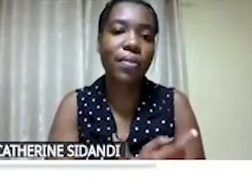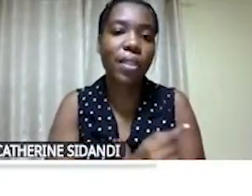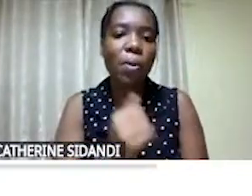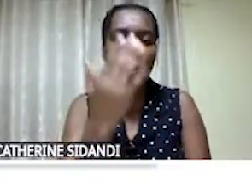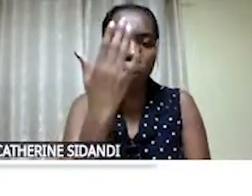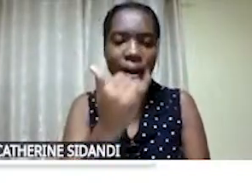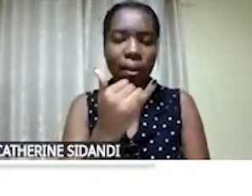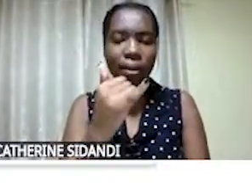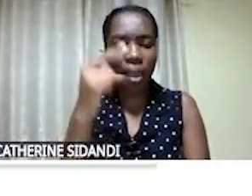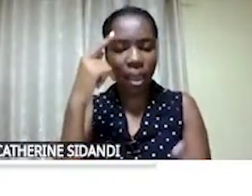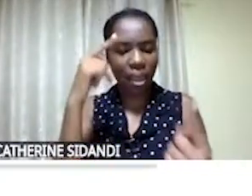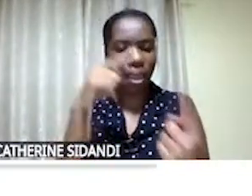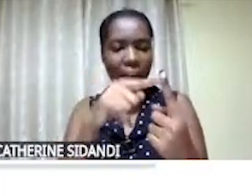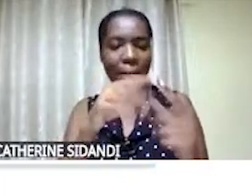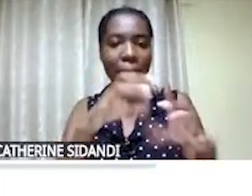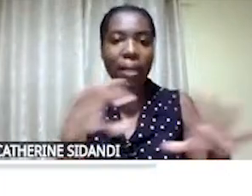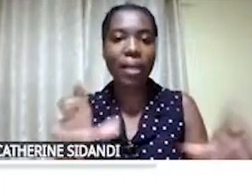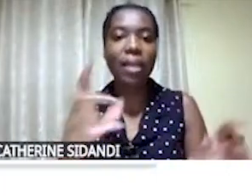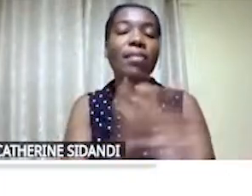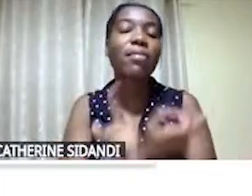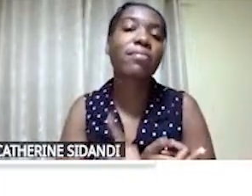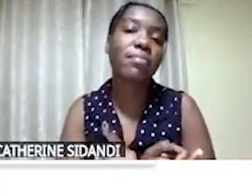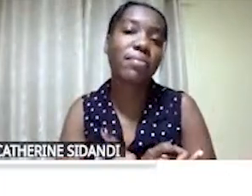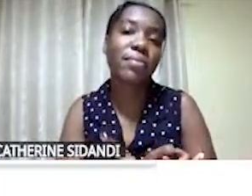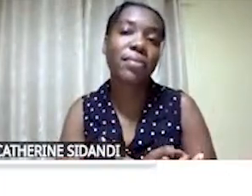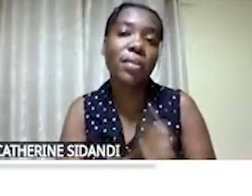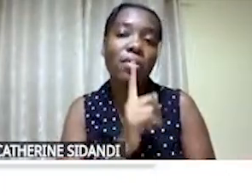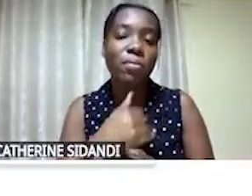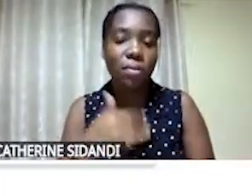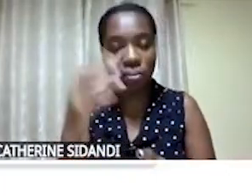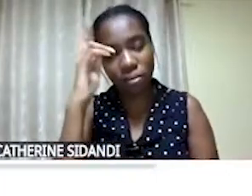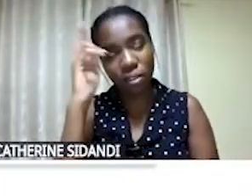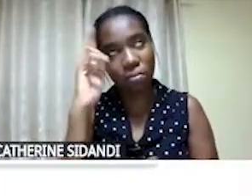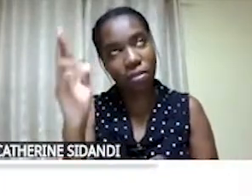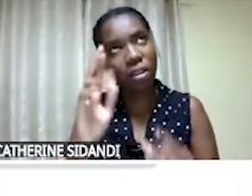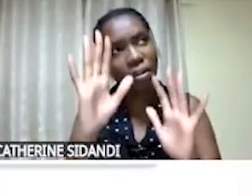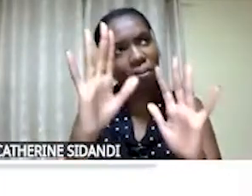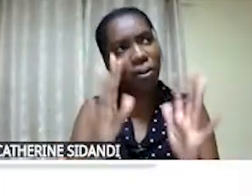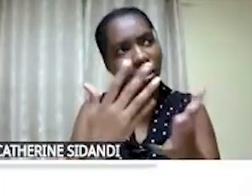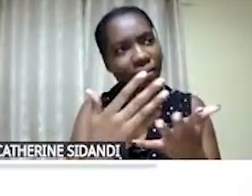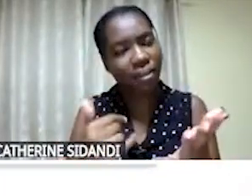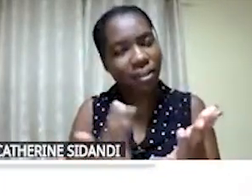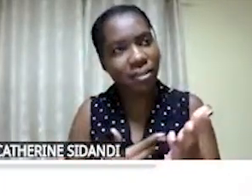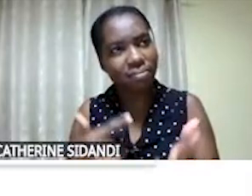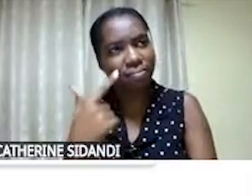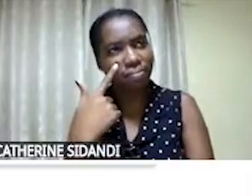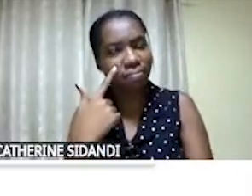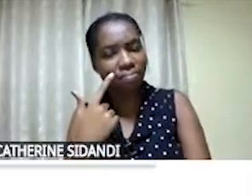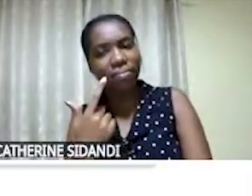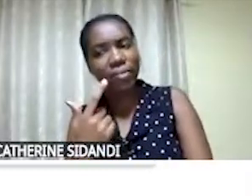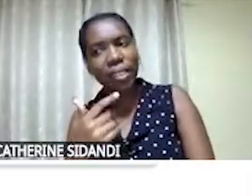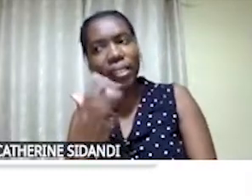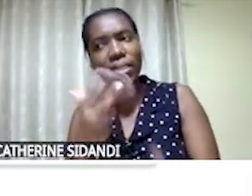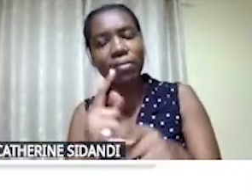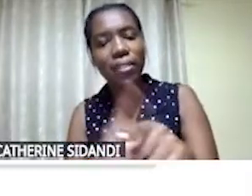markets. I remember one of the key products that I found out very some time back